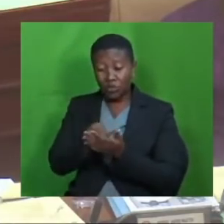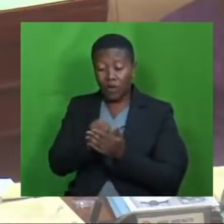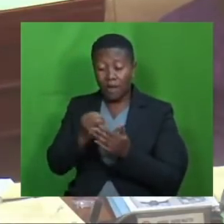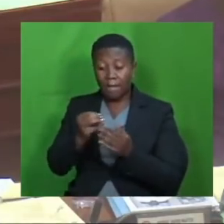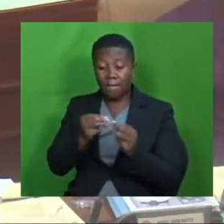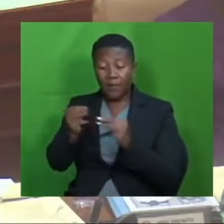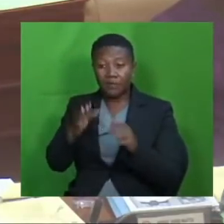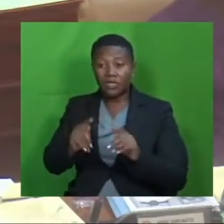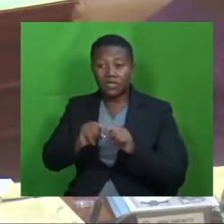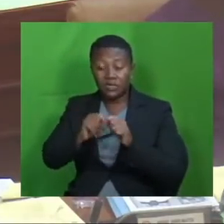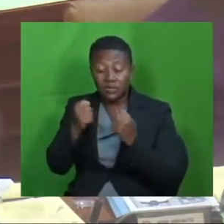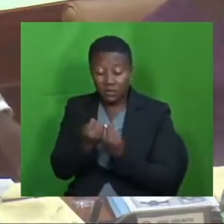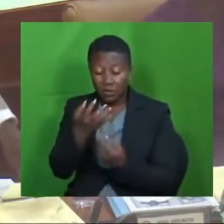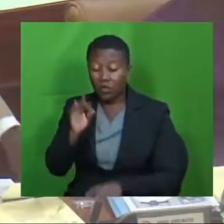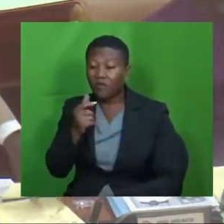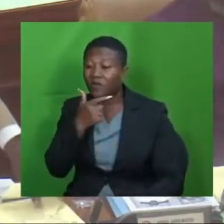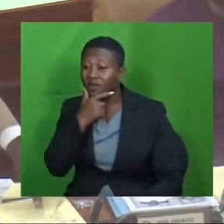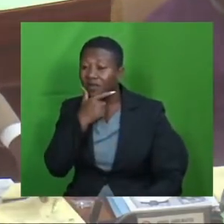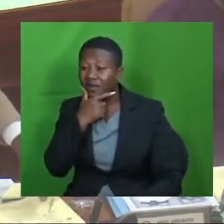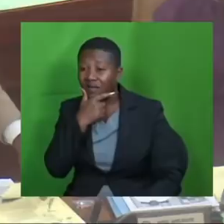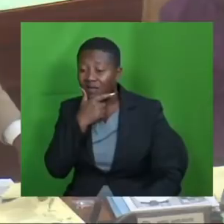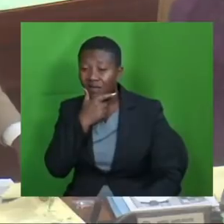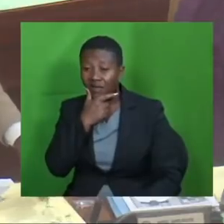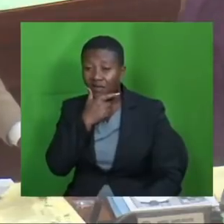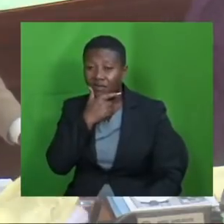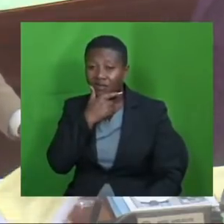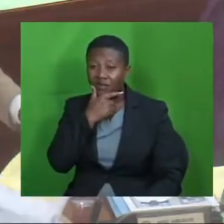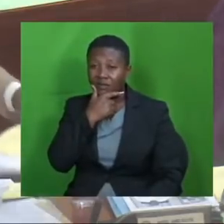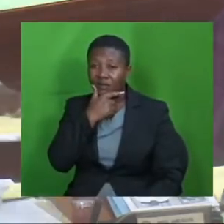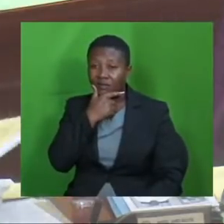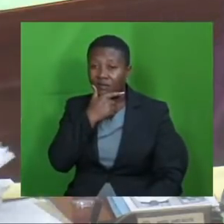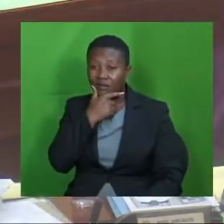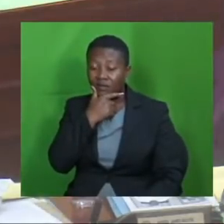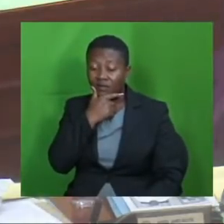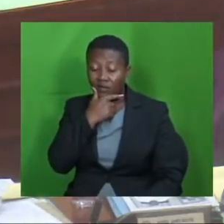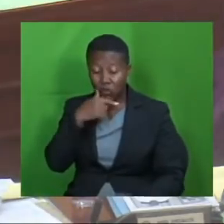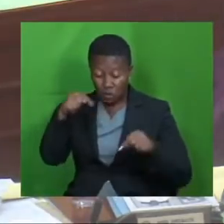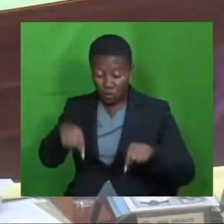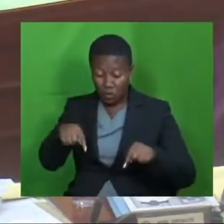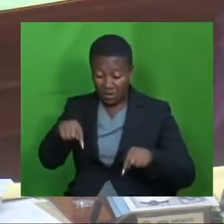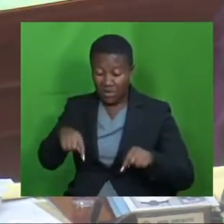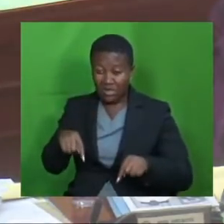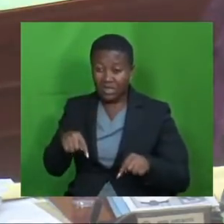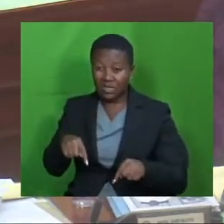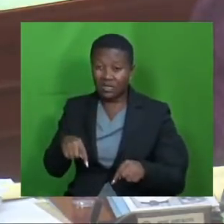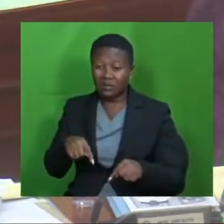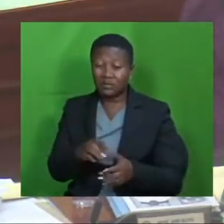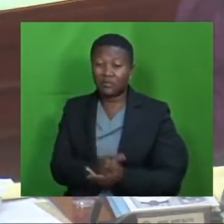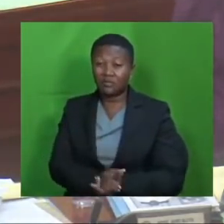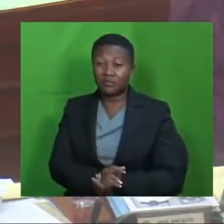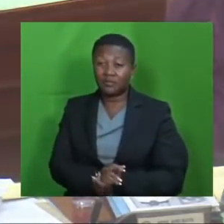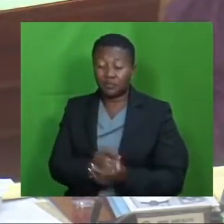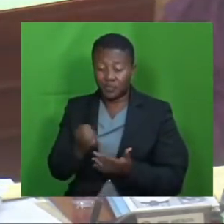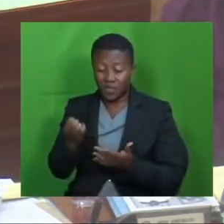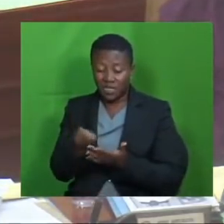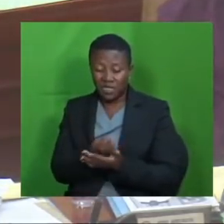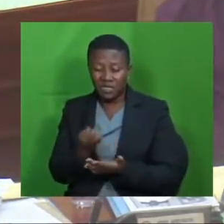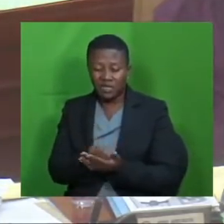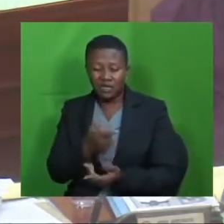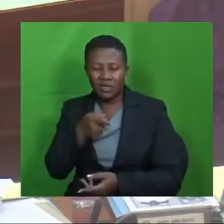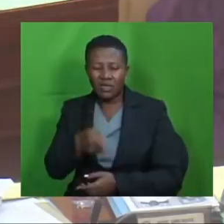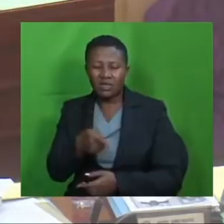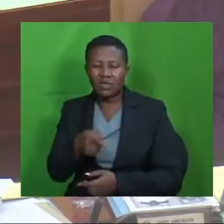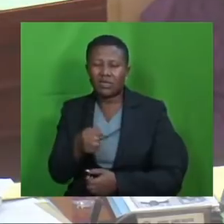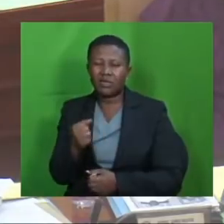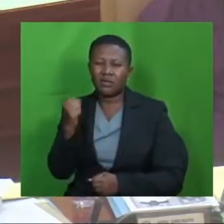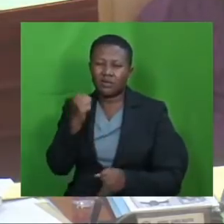Dankwa. Today, Mr. Speaker, our economy is tottering at the precipice